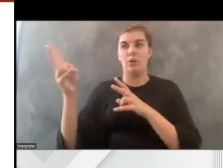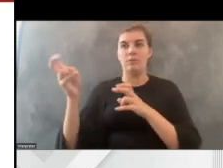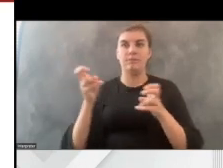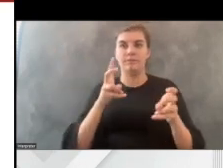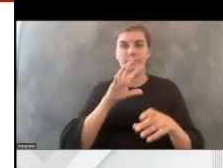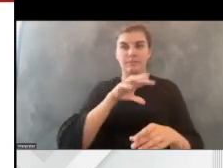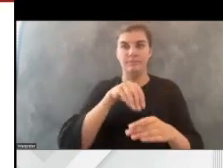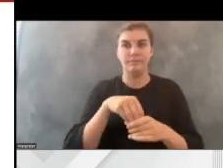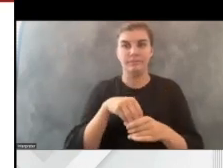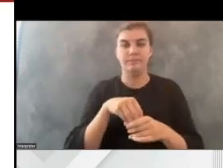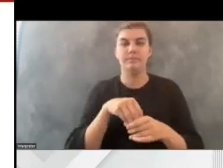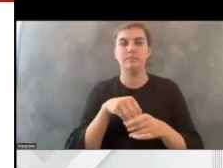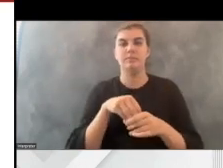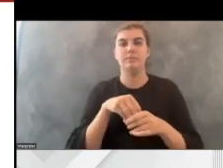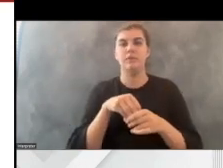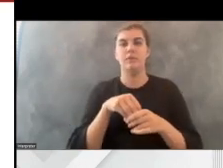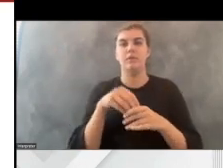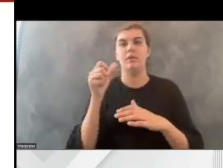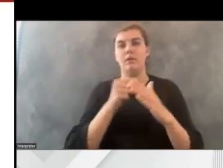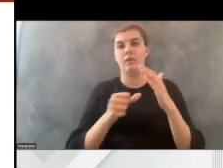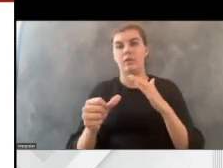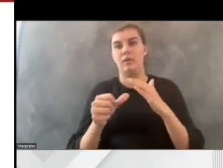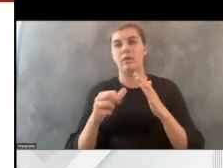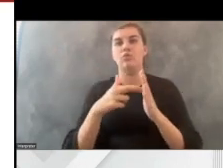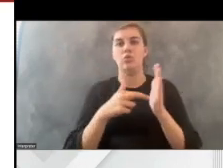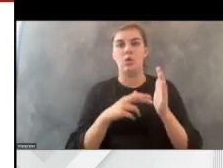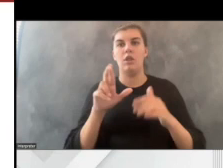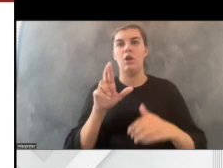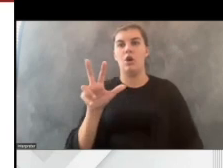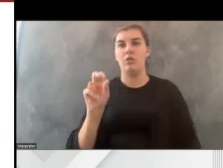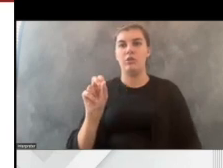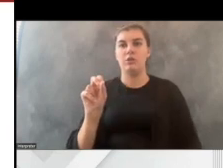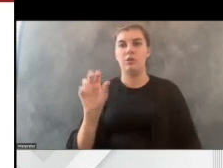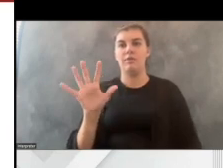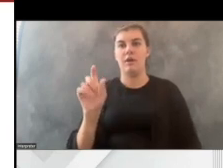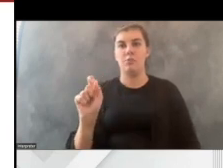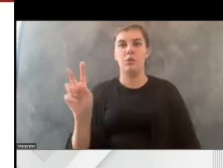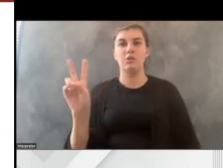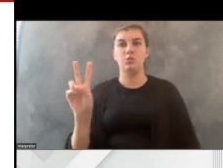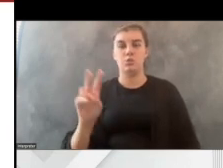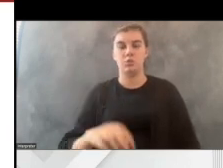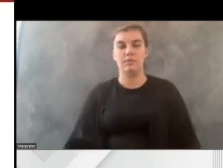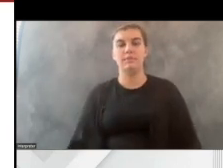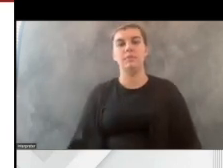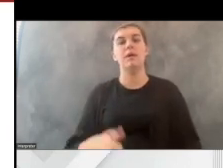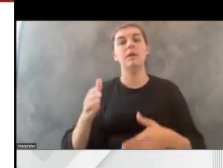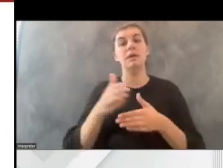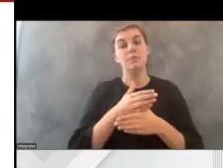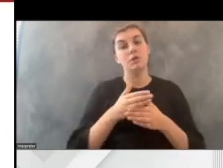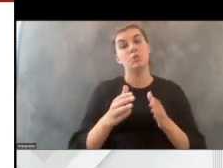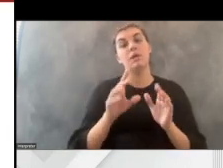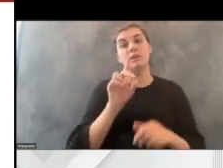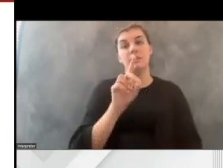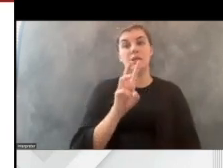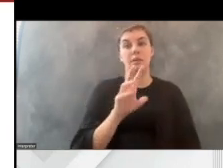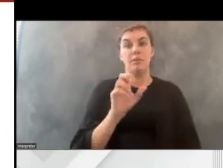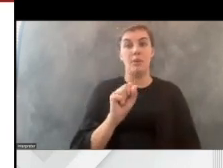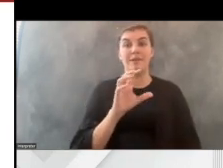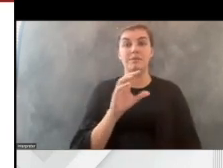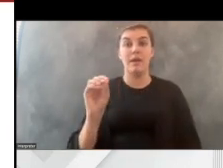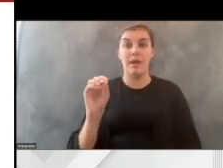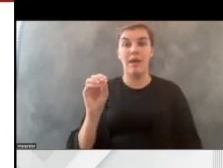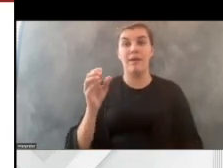pedestrian access route must be provided so that a pedestrian who's not crossing the street may bypass